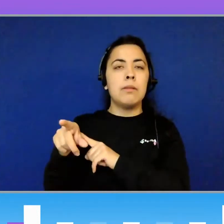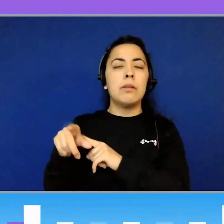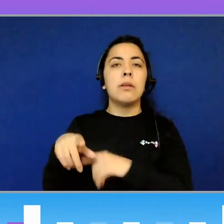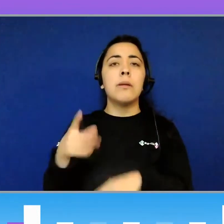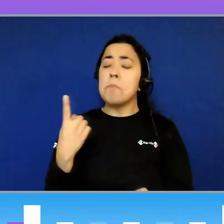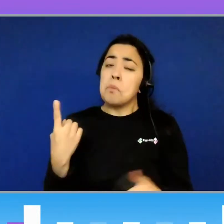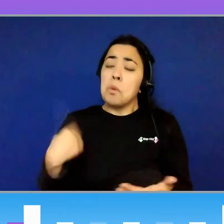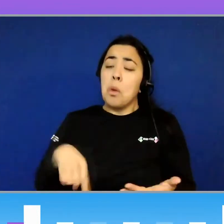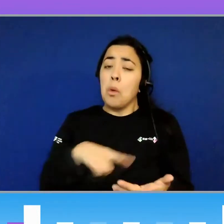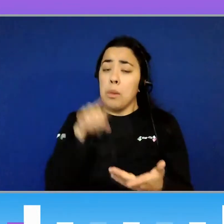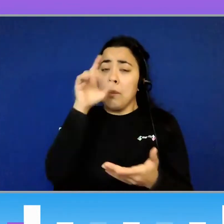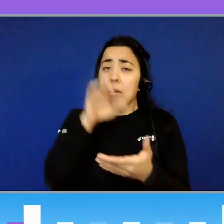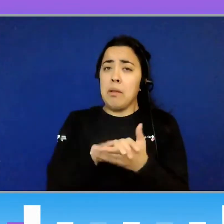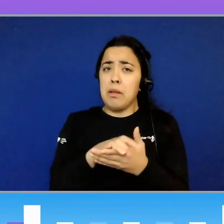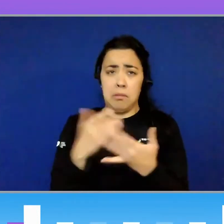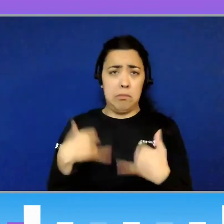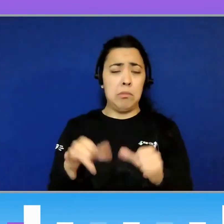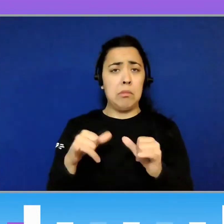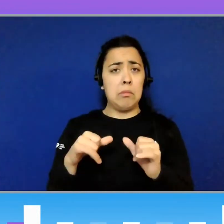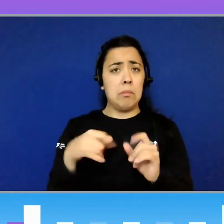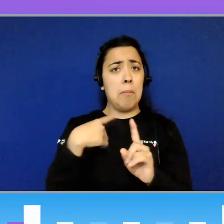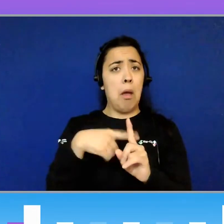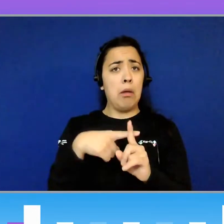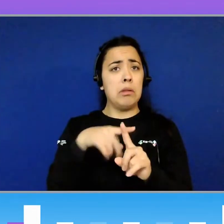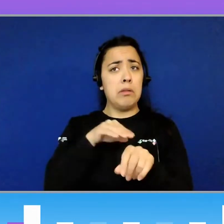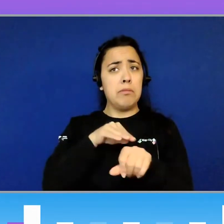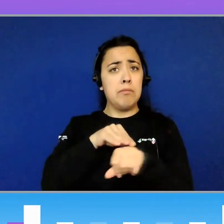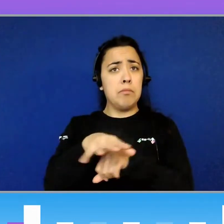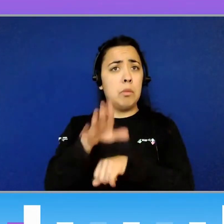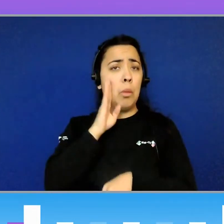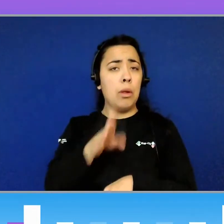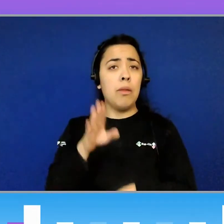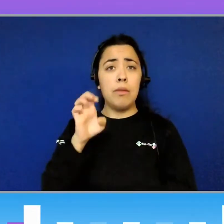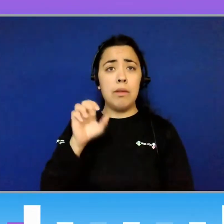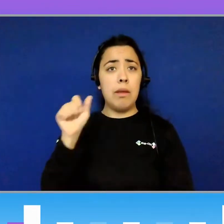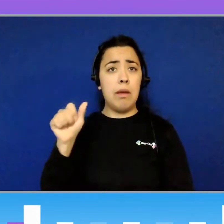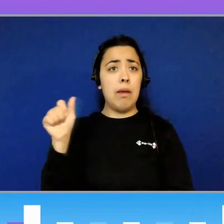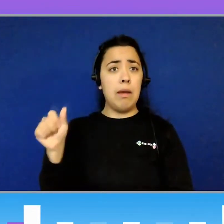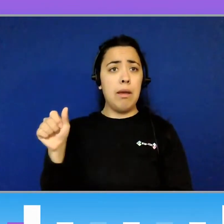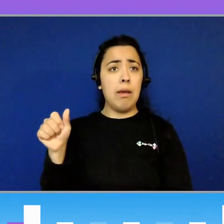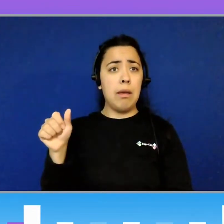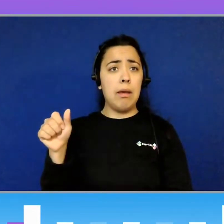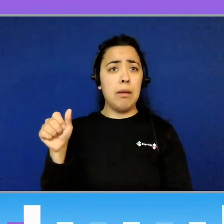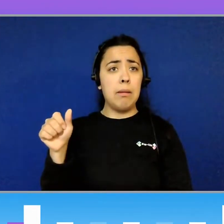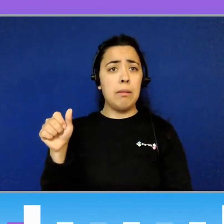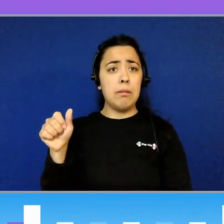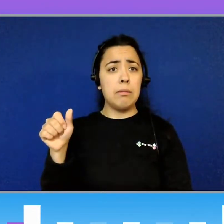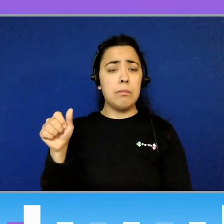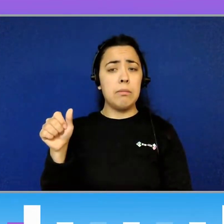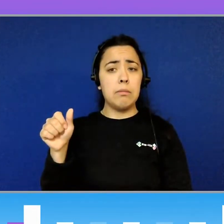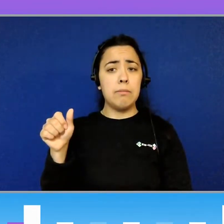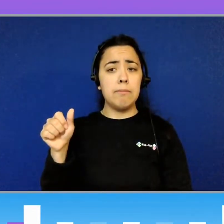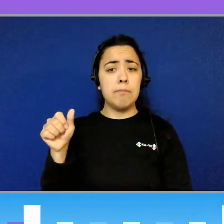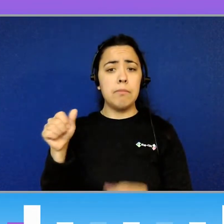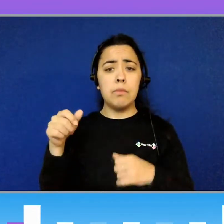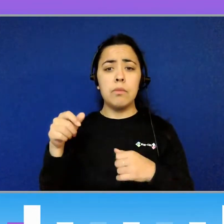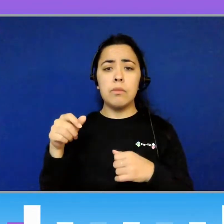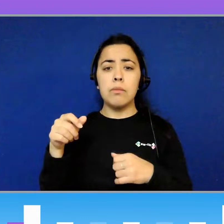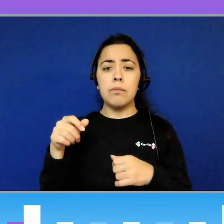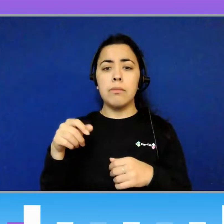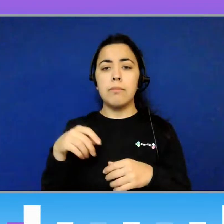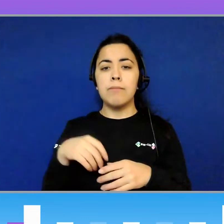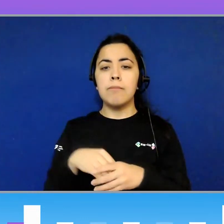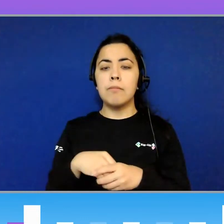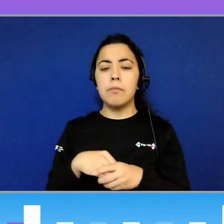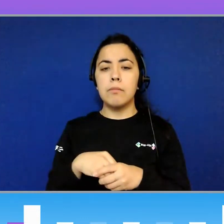that the positive effect that the EAA will have in the single European